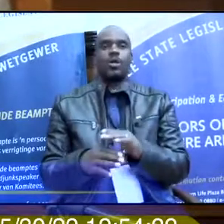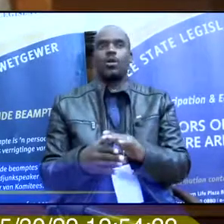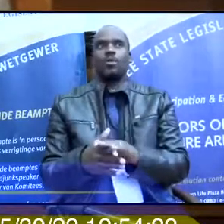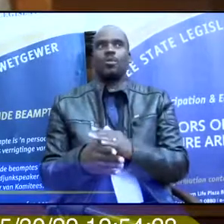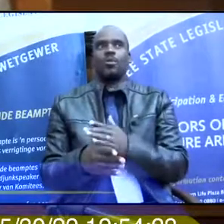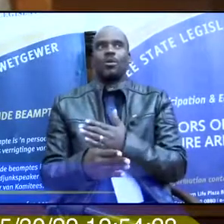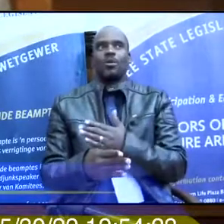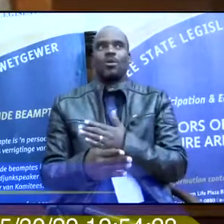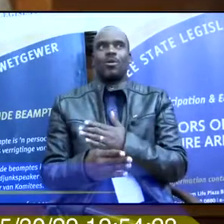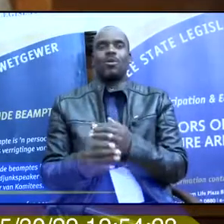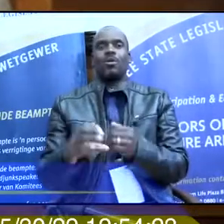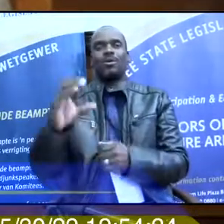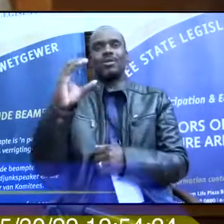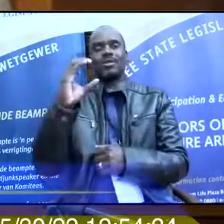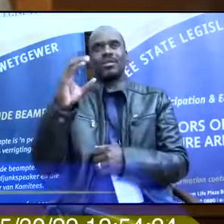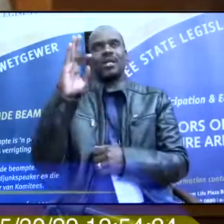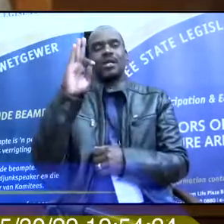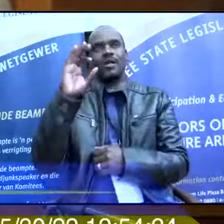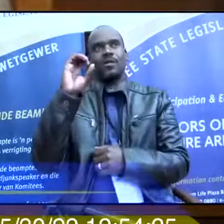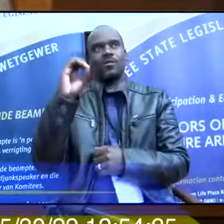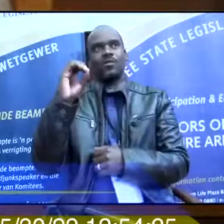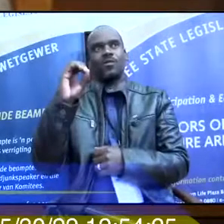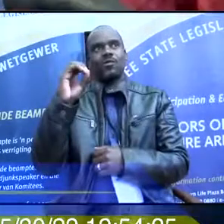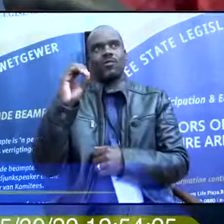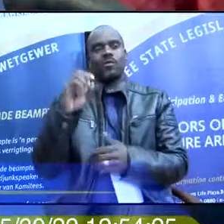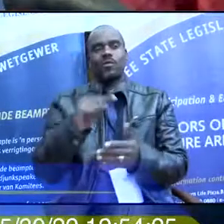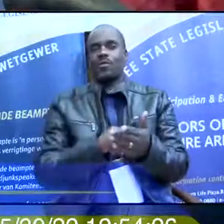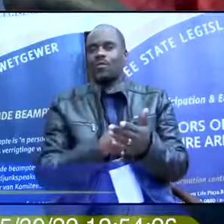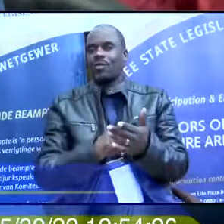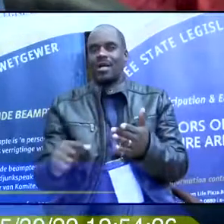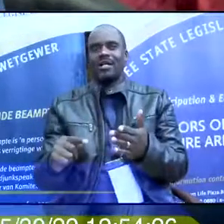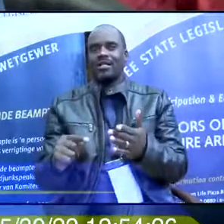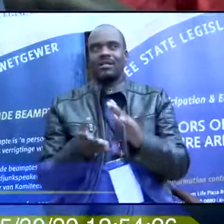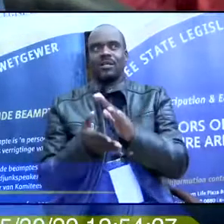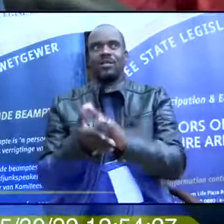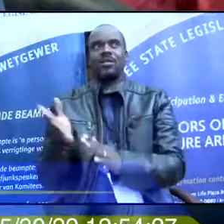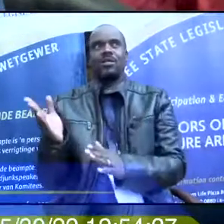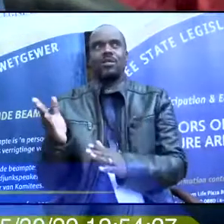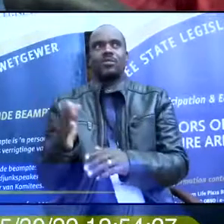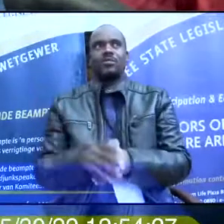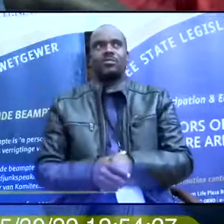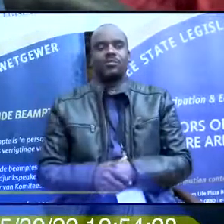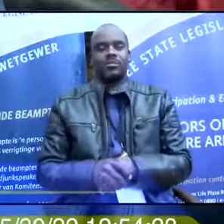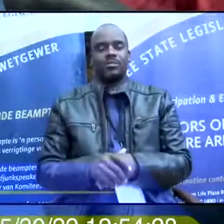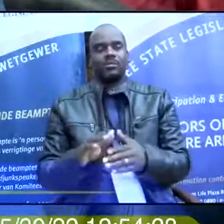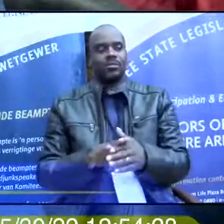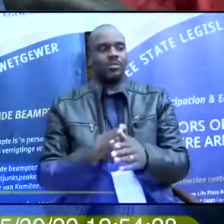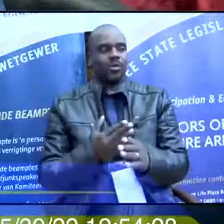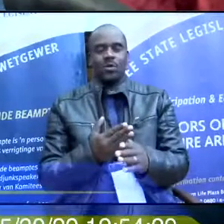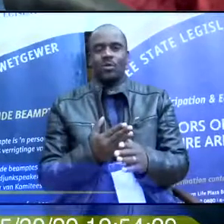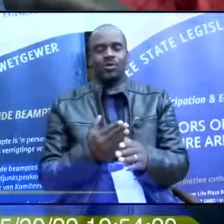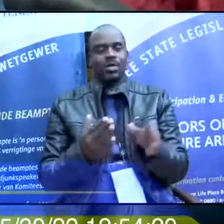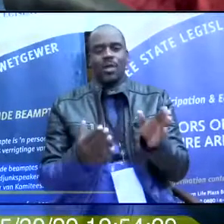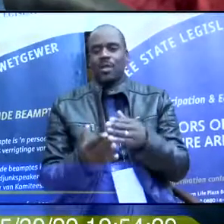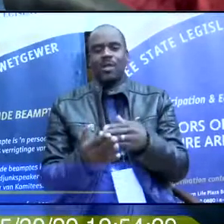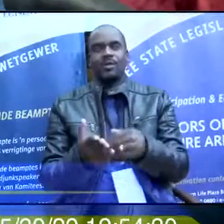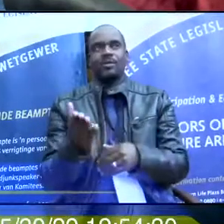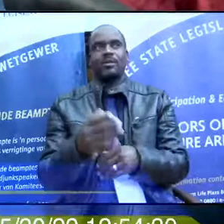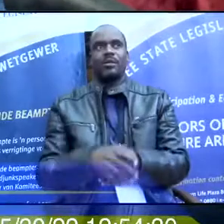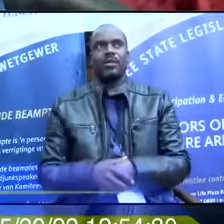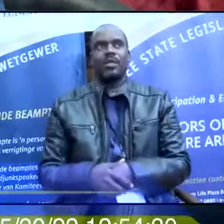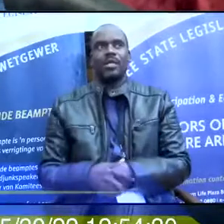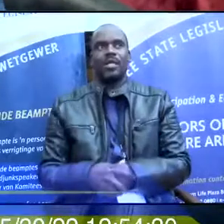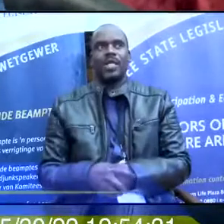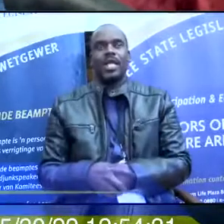the cfo council took his powers because of wrong things there the